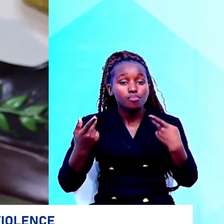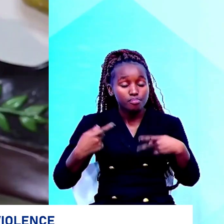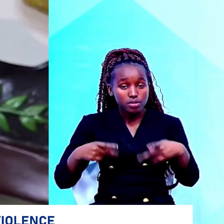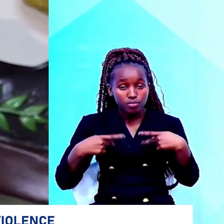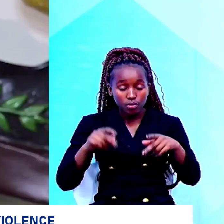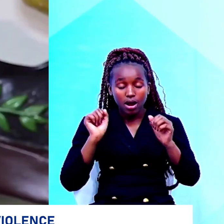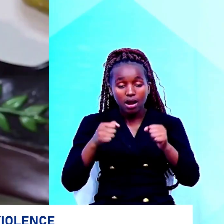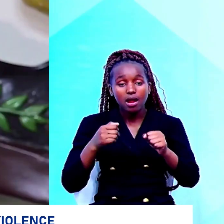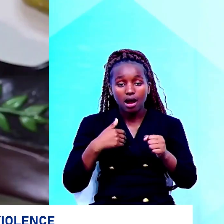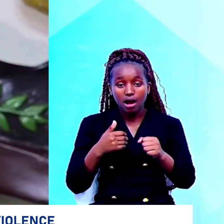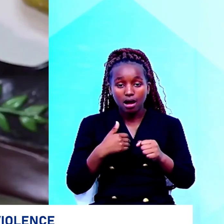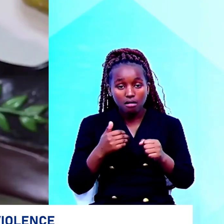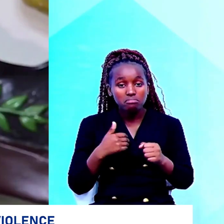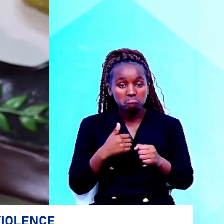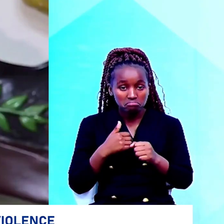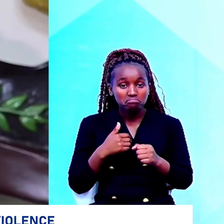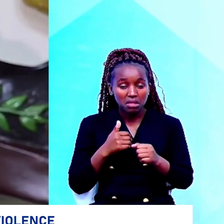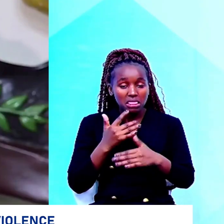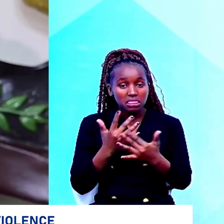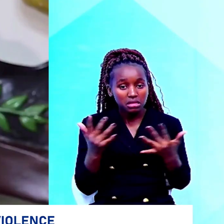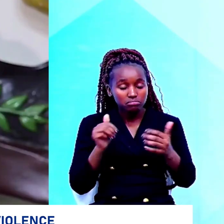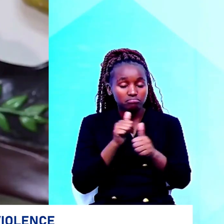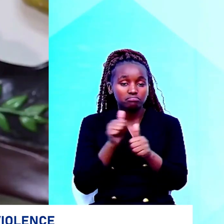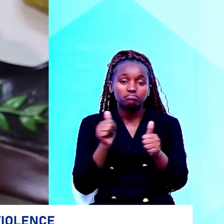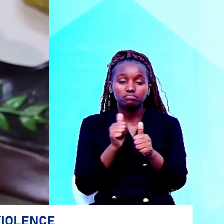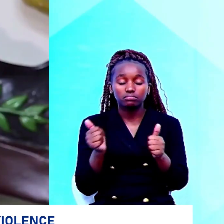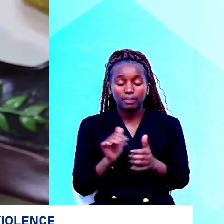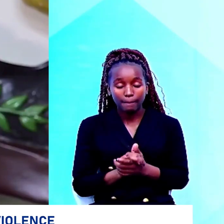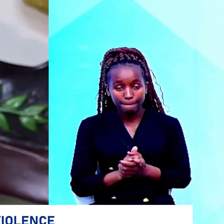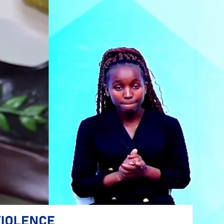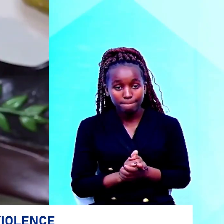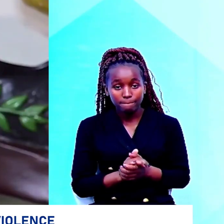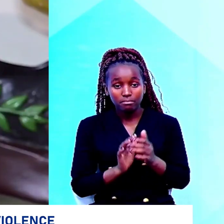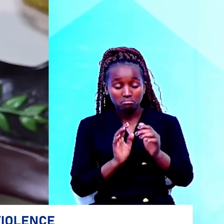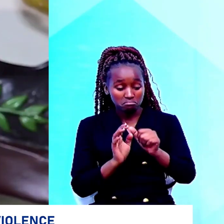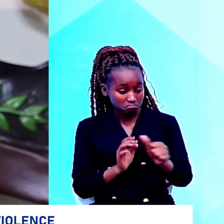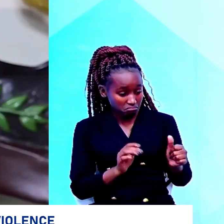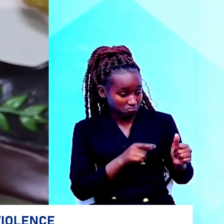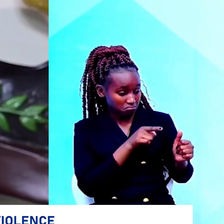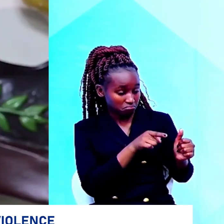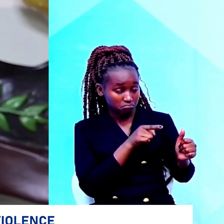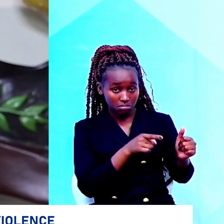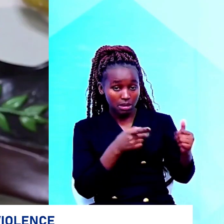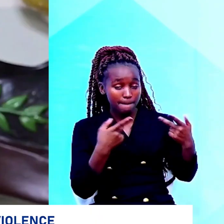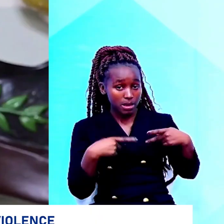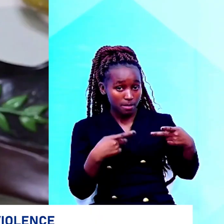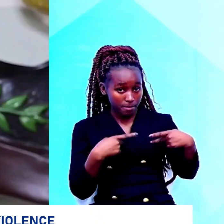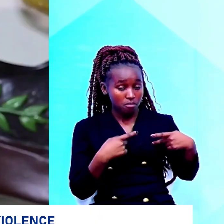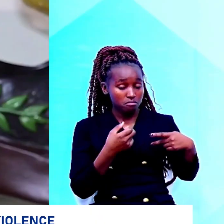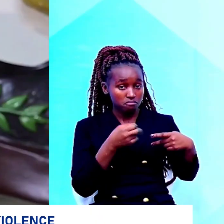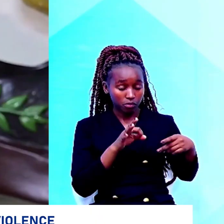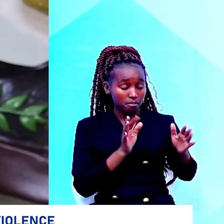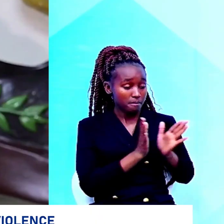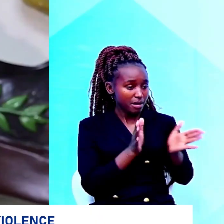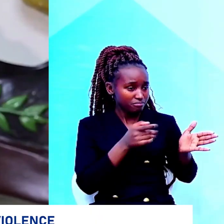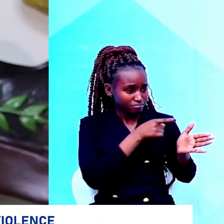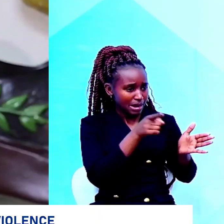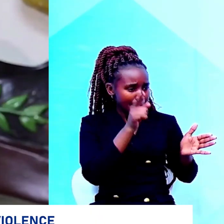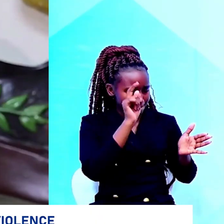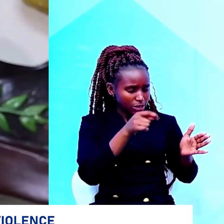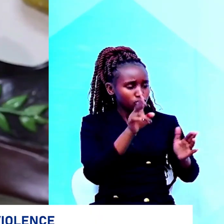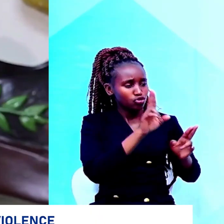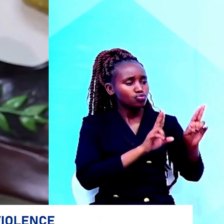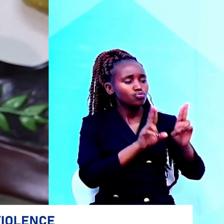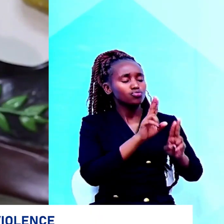policing. On one hand, members of the public must exercise their rights to protest